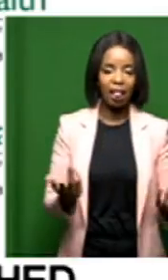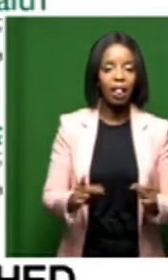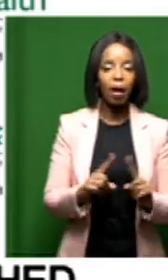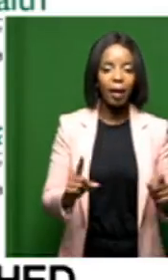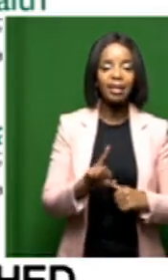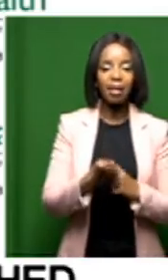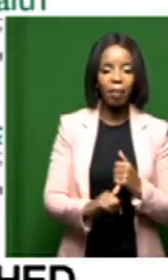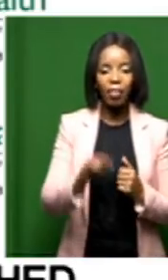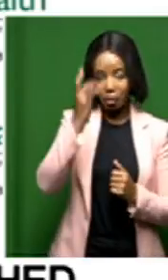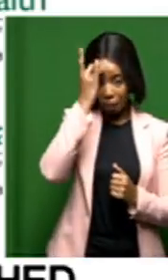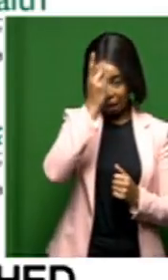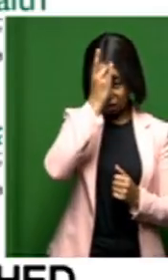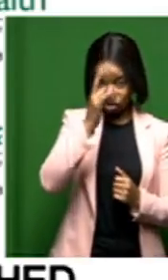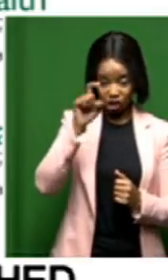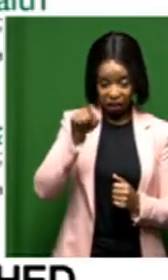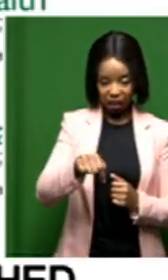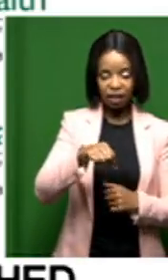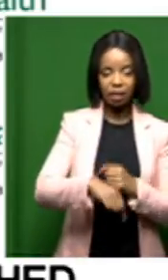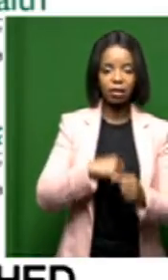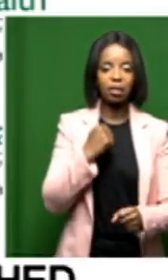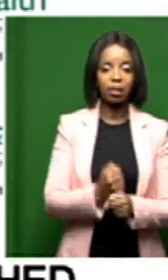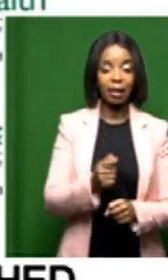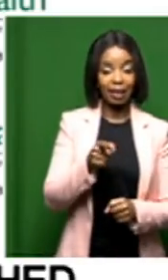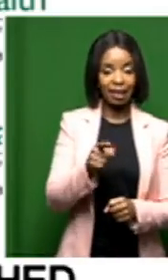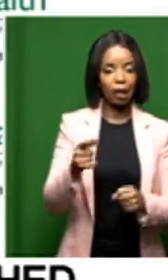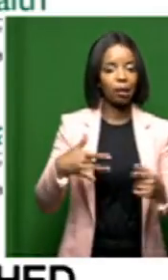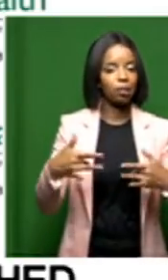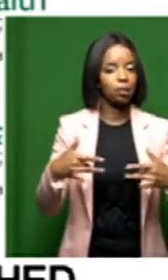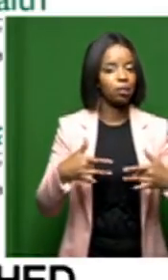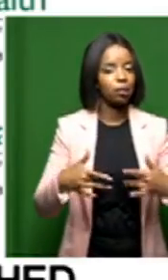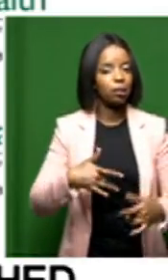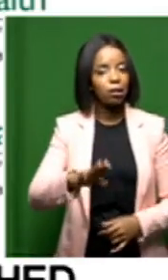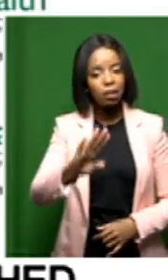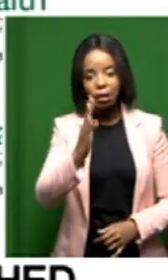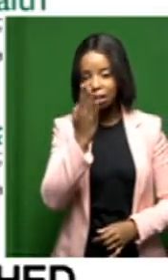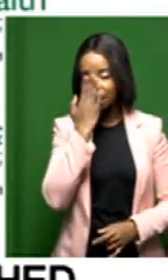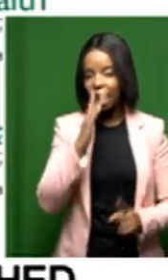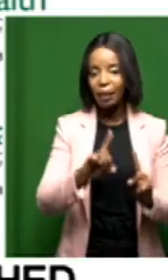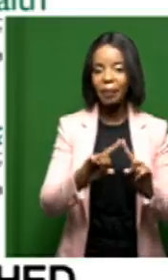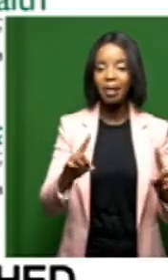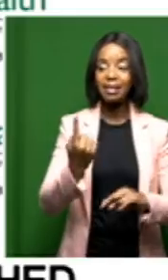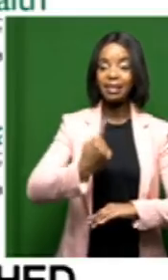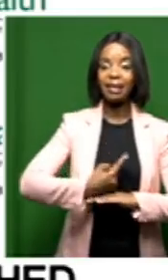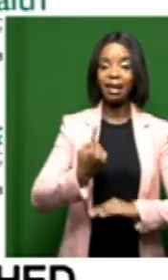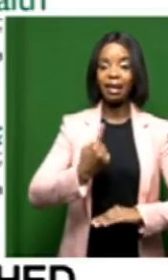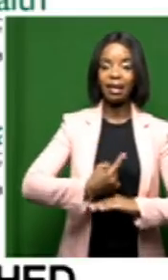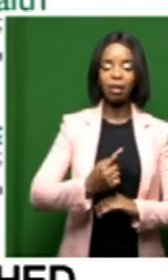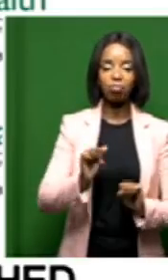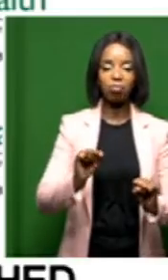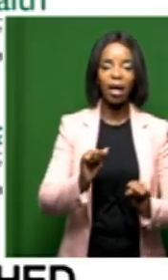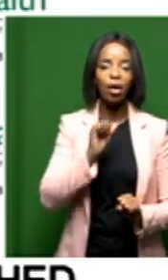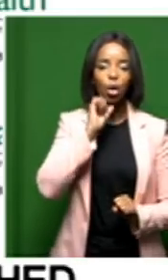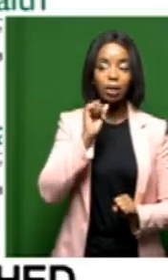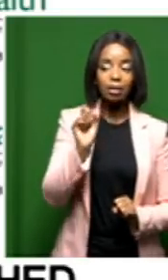Mm. That's the first doses which we're worried about. But as on a daily basis, even though it's not at the pace